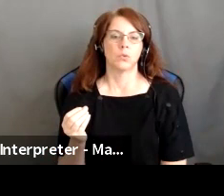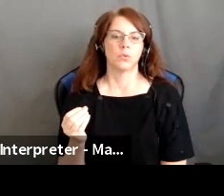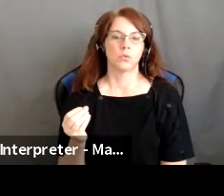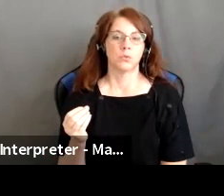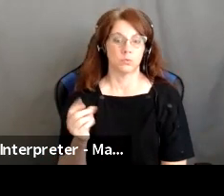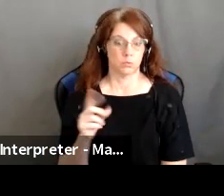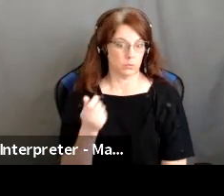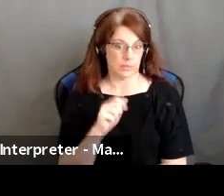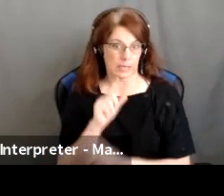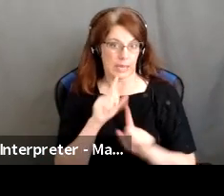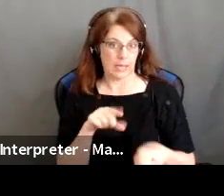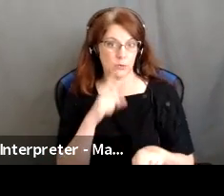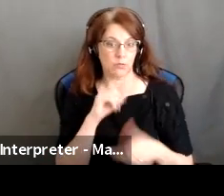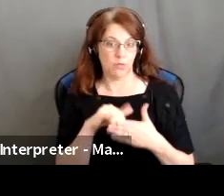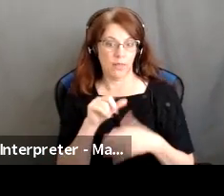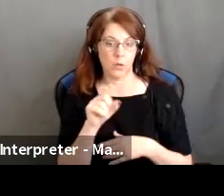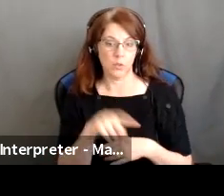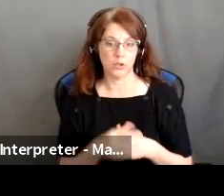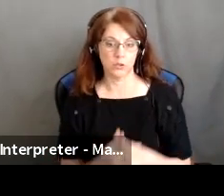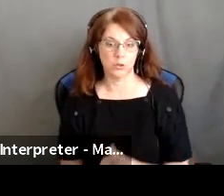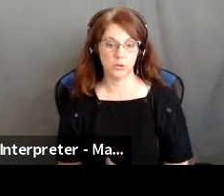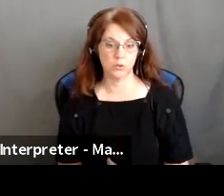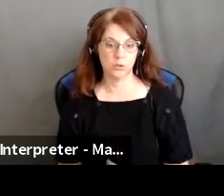do we have any answers for this question?